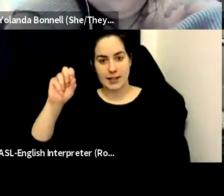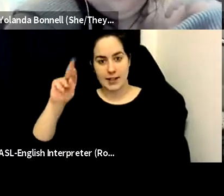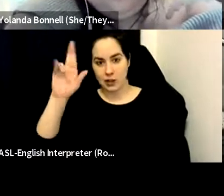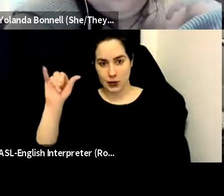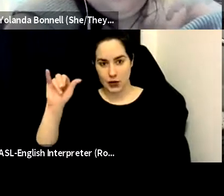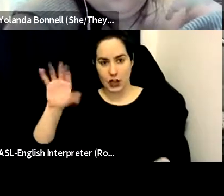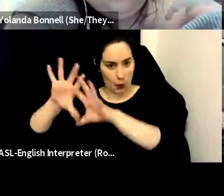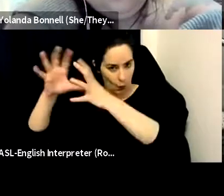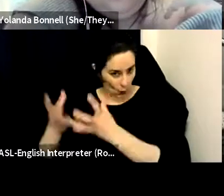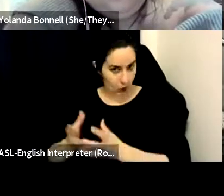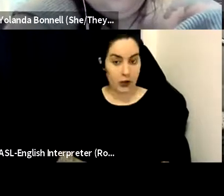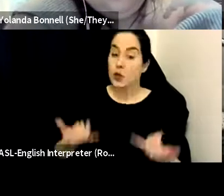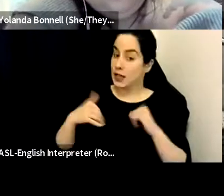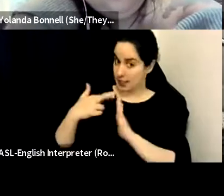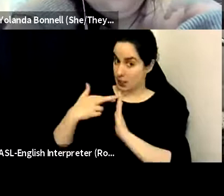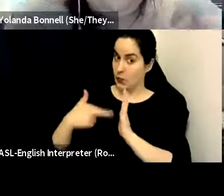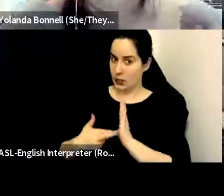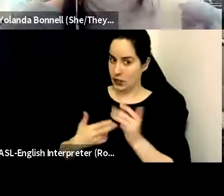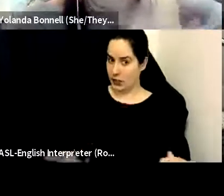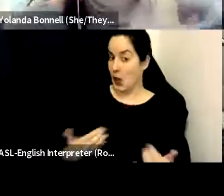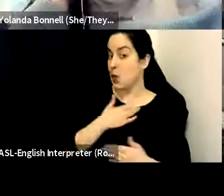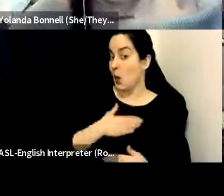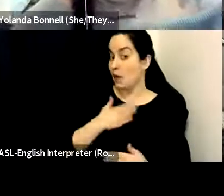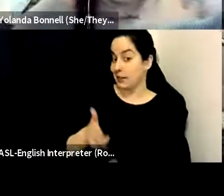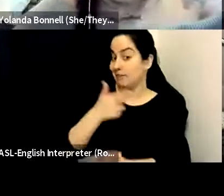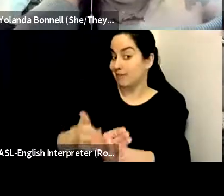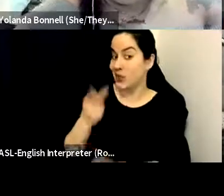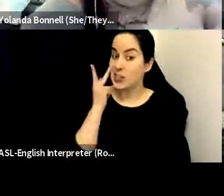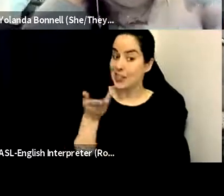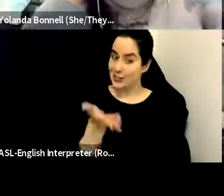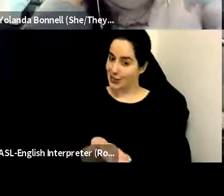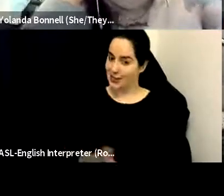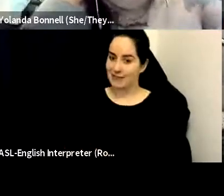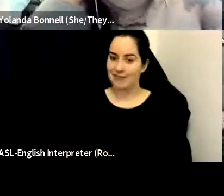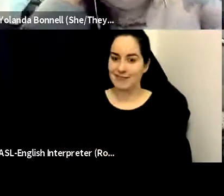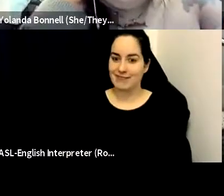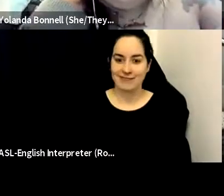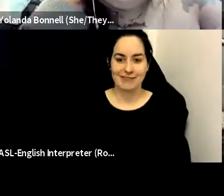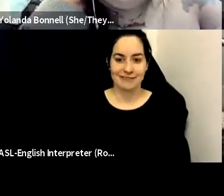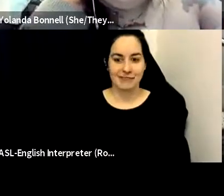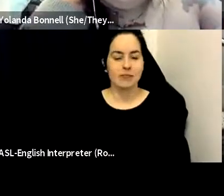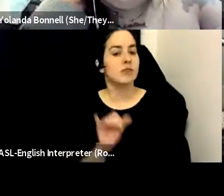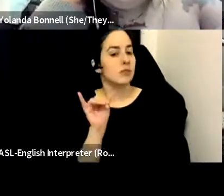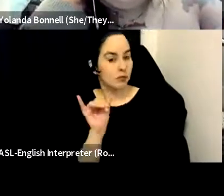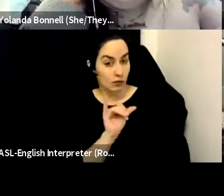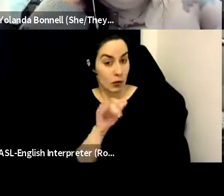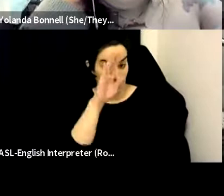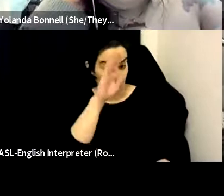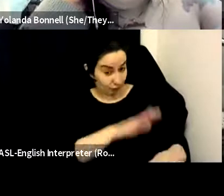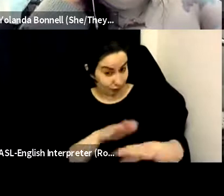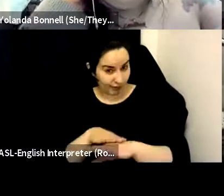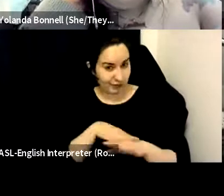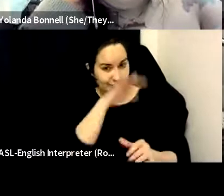You can still register for tomorrow's panel if you're interested. And also just a reminder that there is